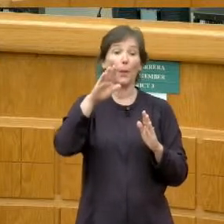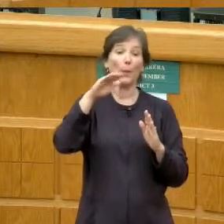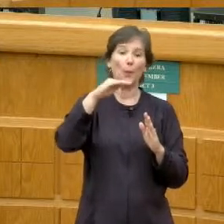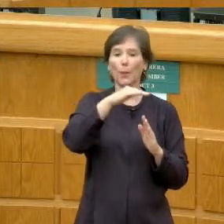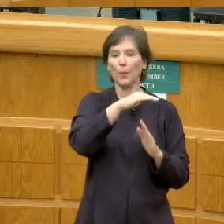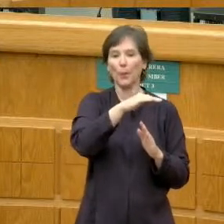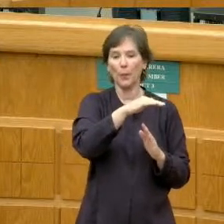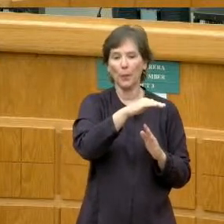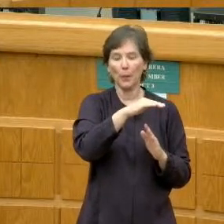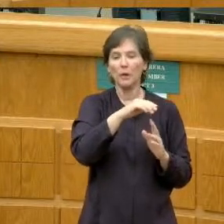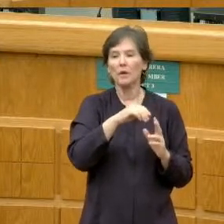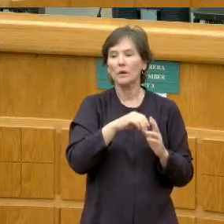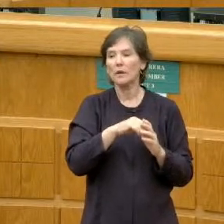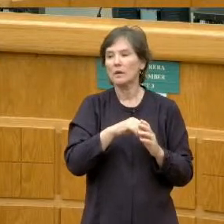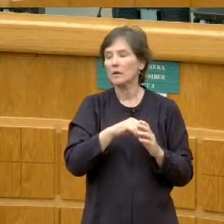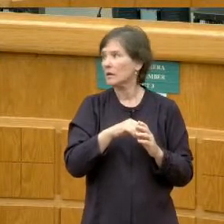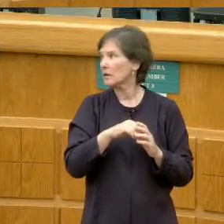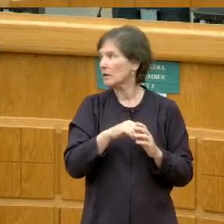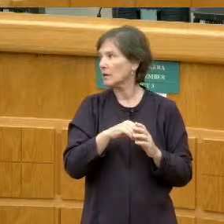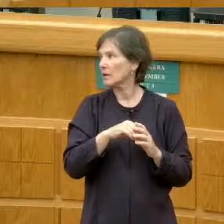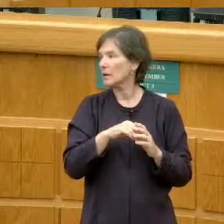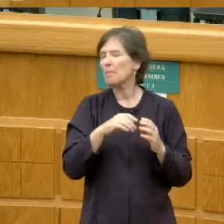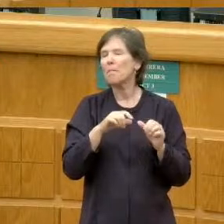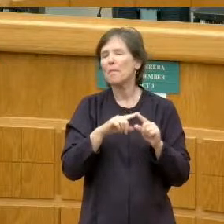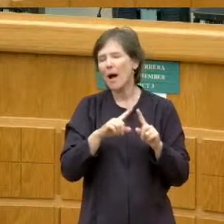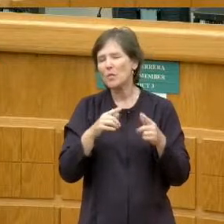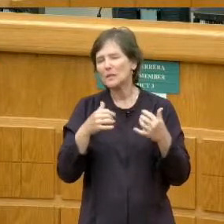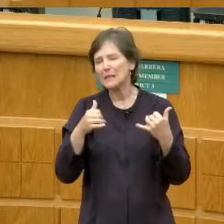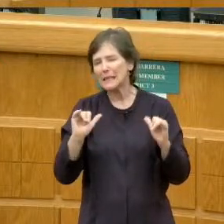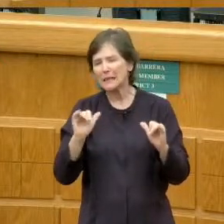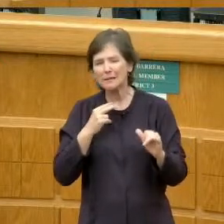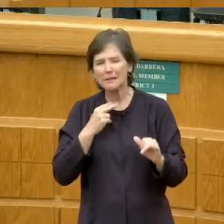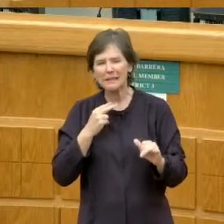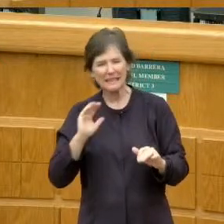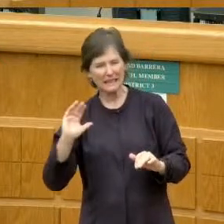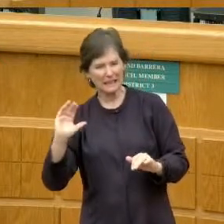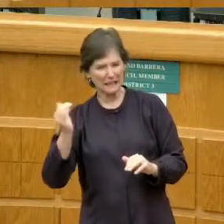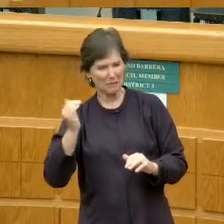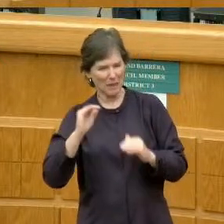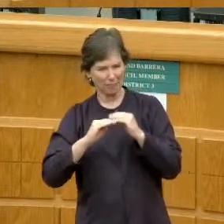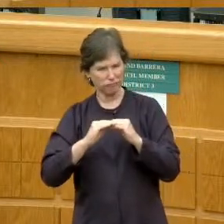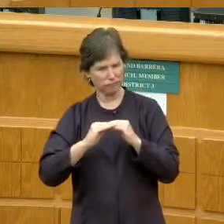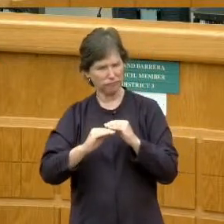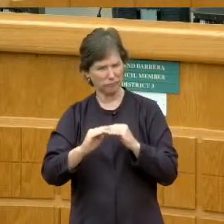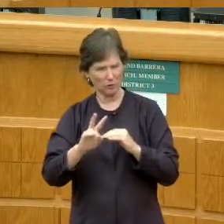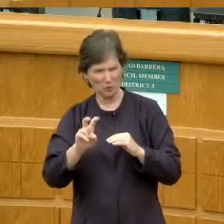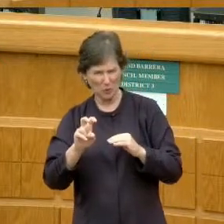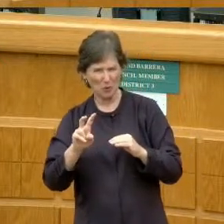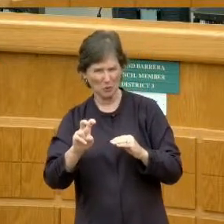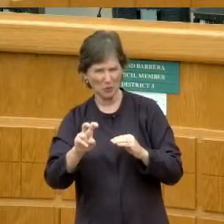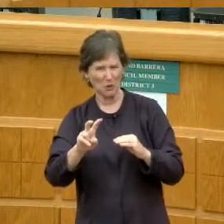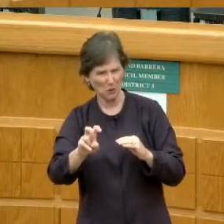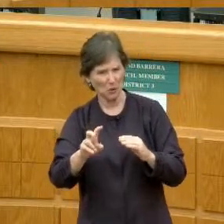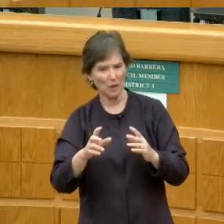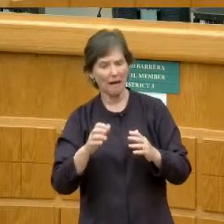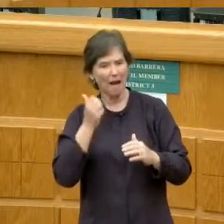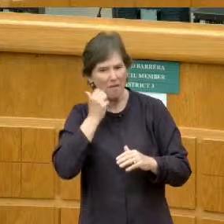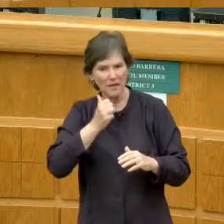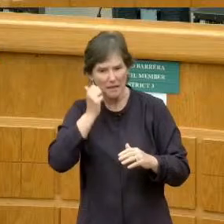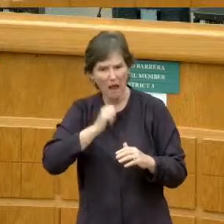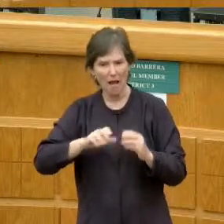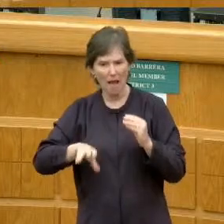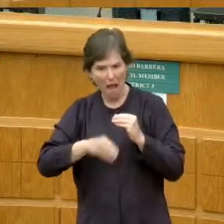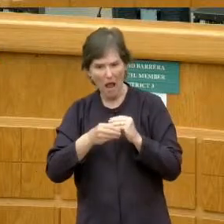down, but we're still, as we talked about, kind of stuck in that 200 range. So we need to figure out how we're going to get lower and